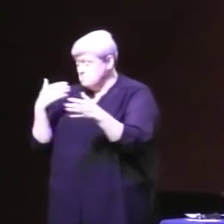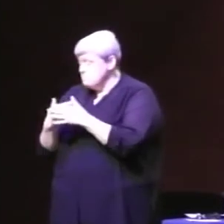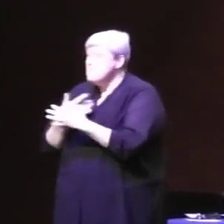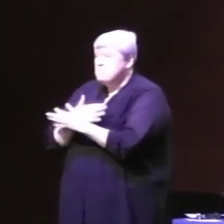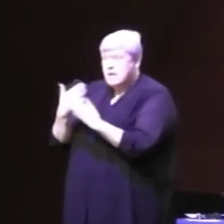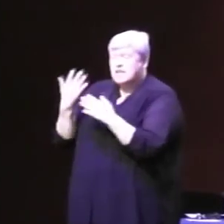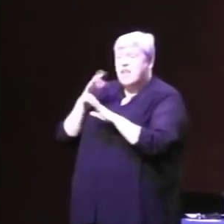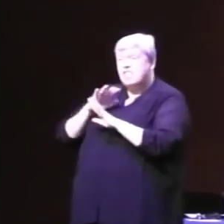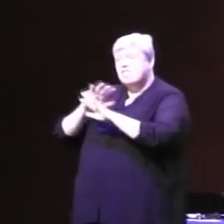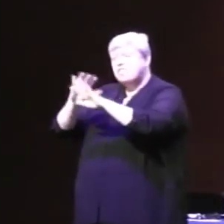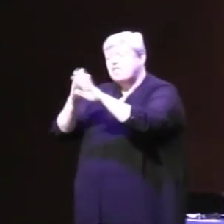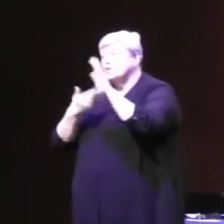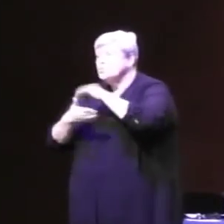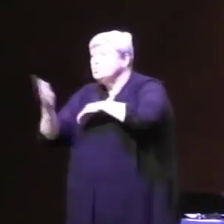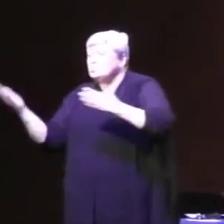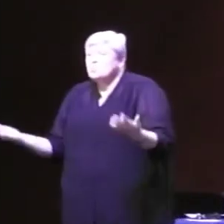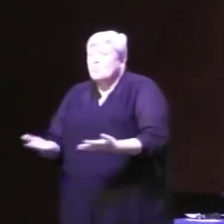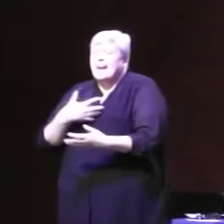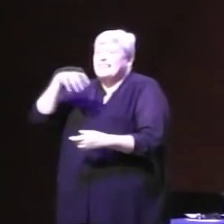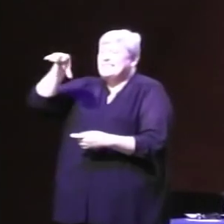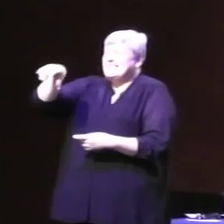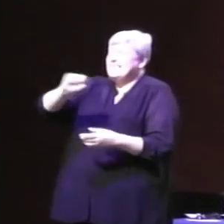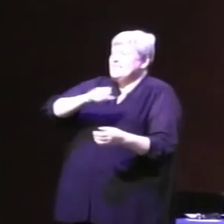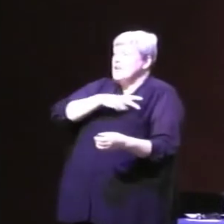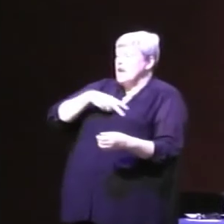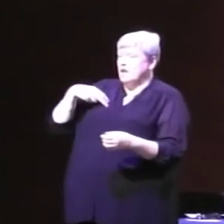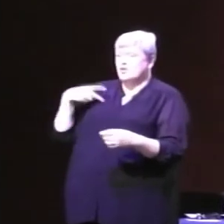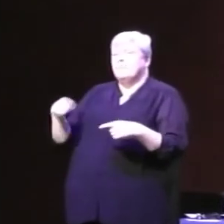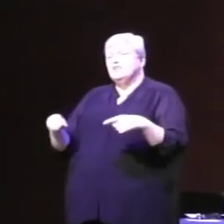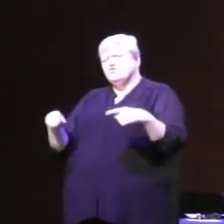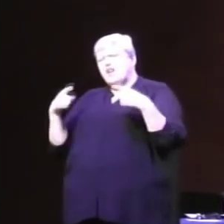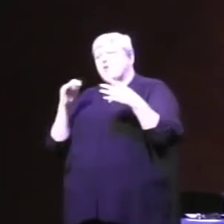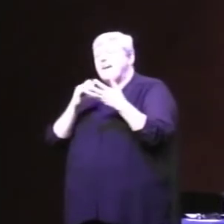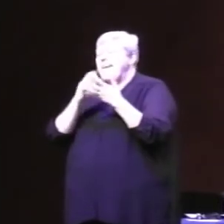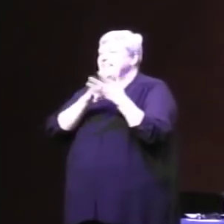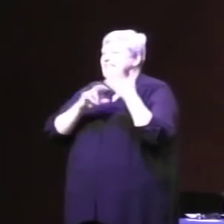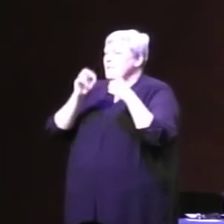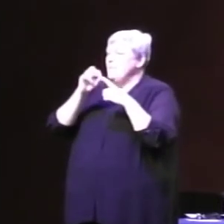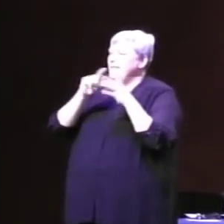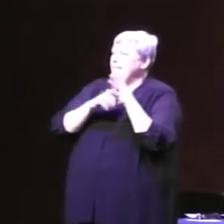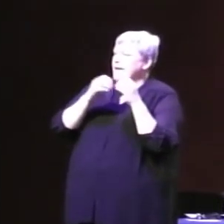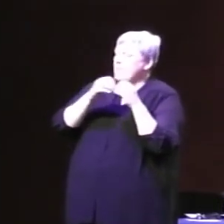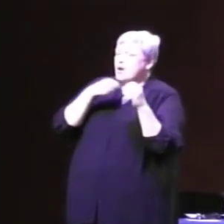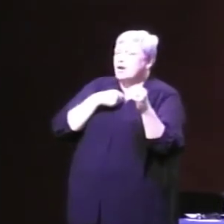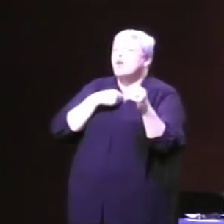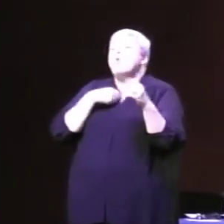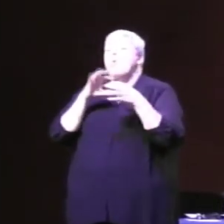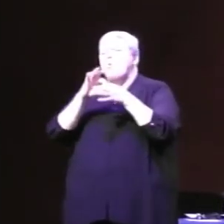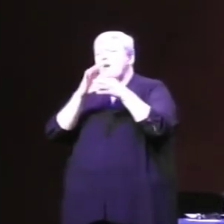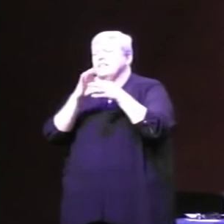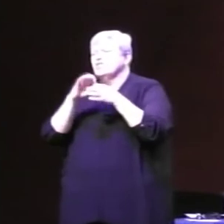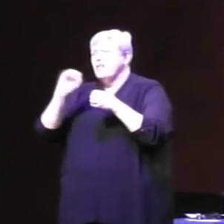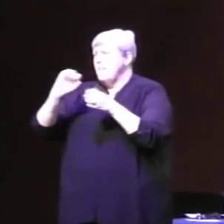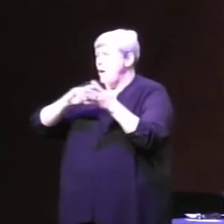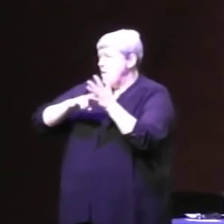deputations to the City Council. We have challenged the SNP-Labour ruling coalition about their planned cuts. They want